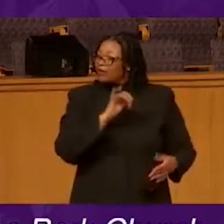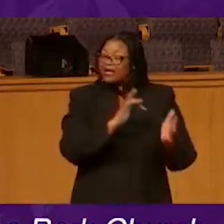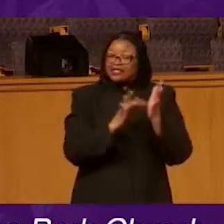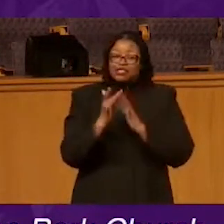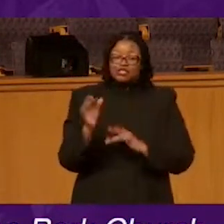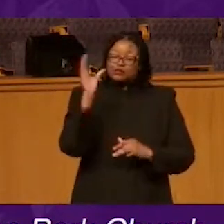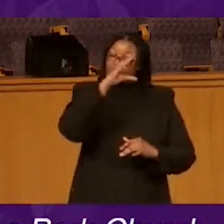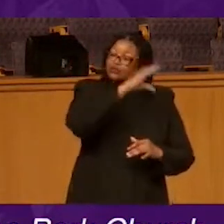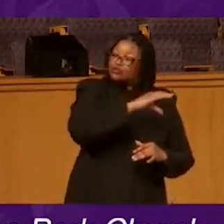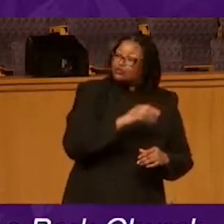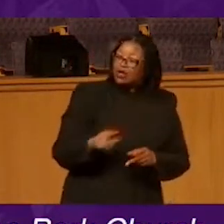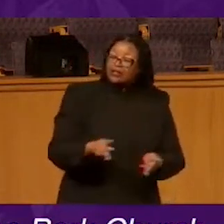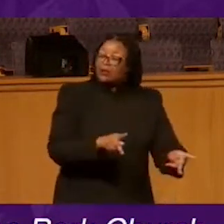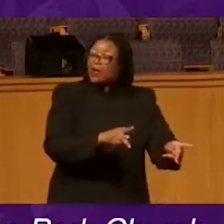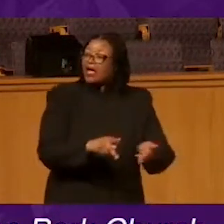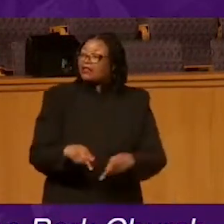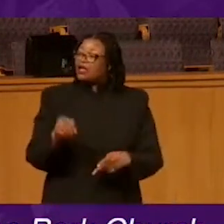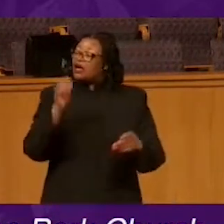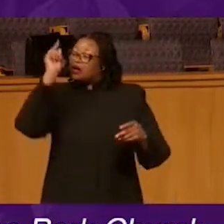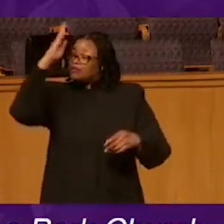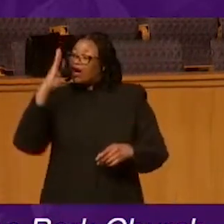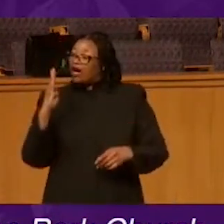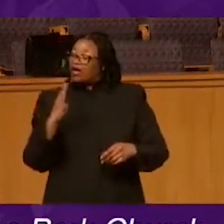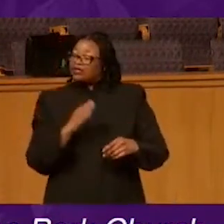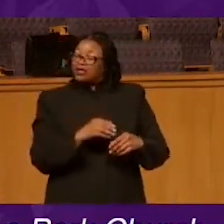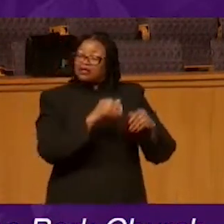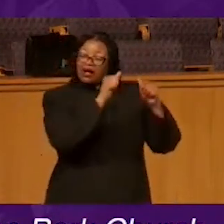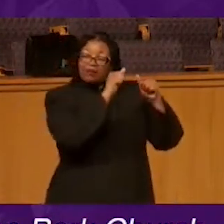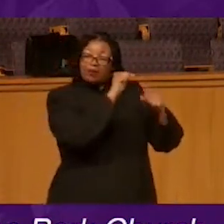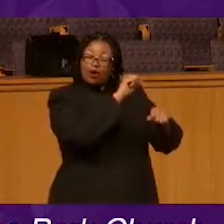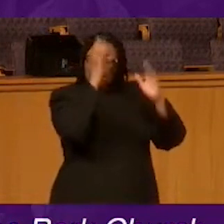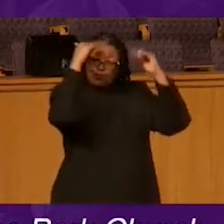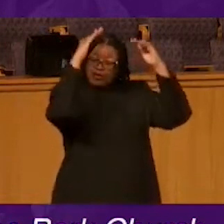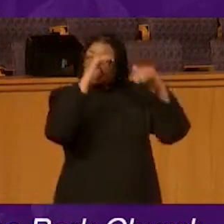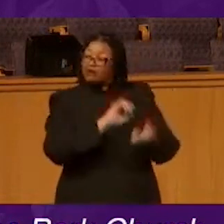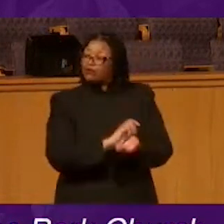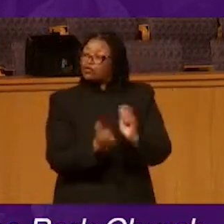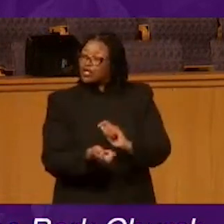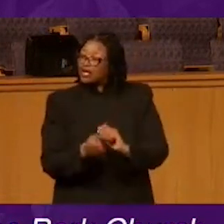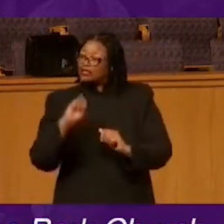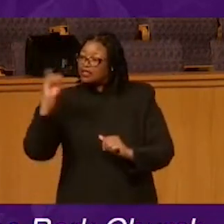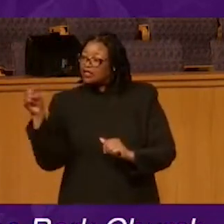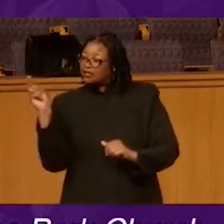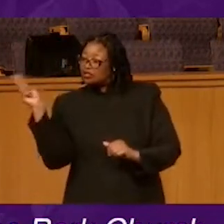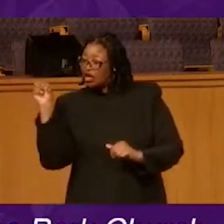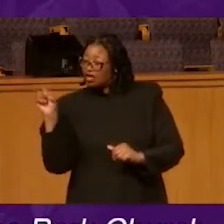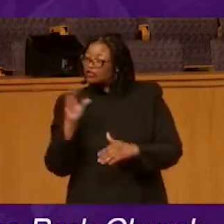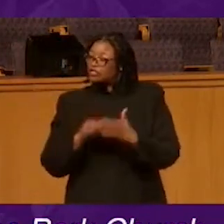path of God, doing the work of his Father, hoping for a change. And then you get to John chapter